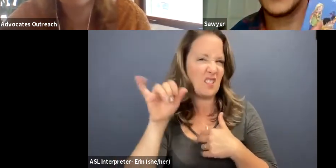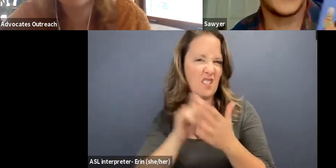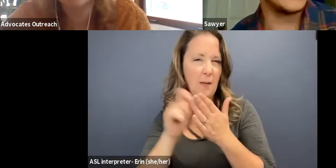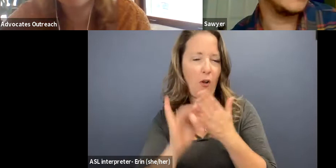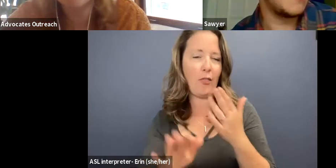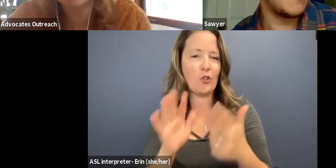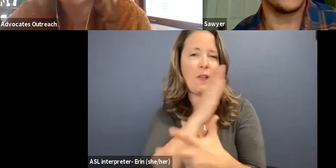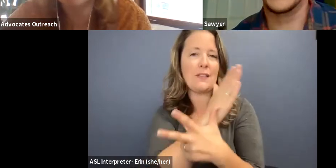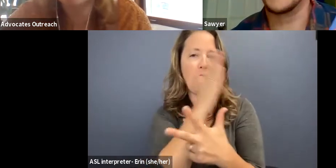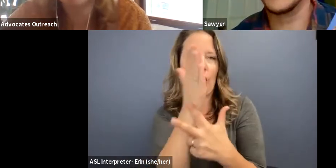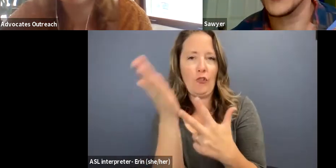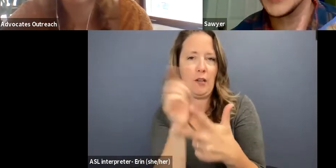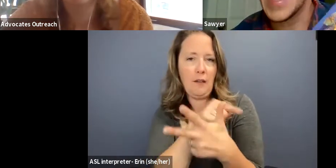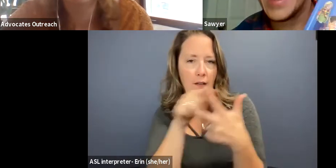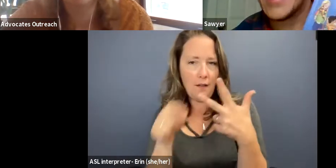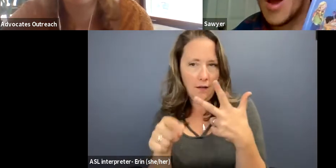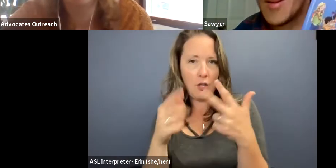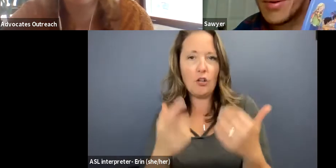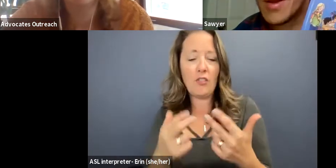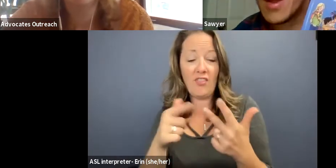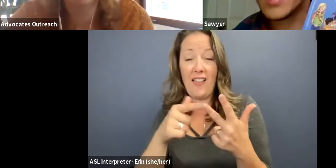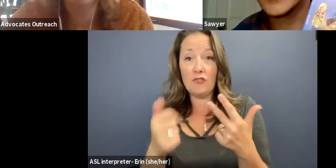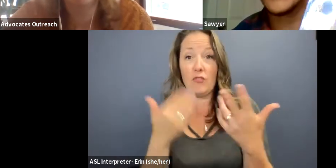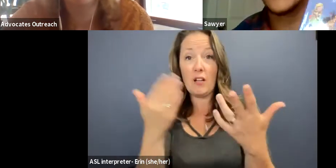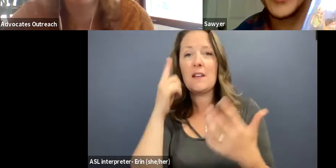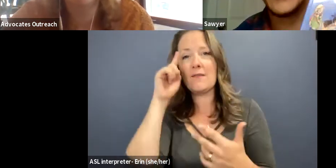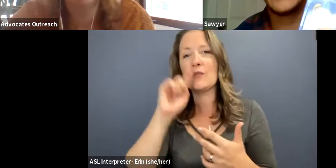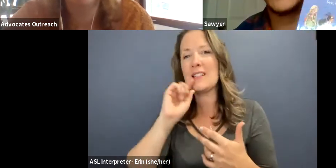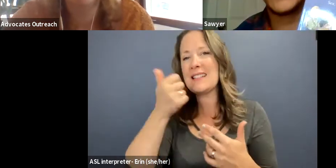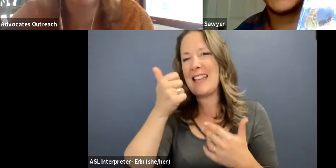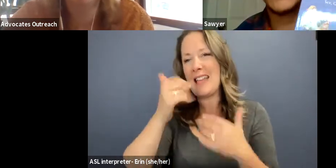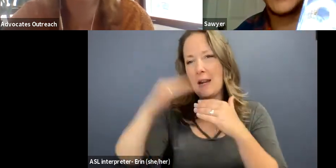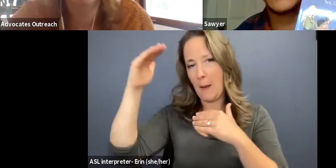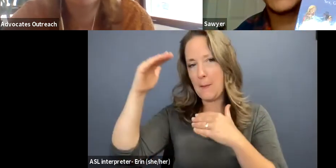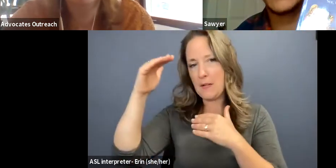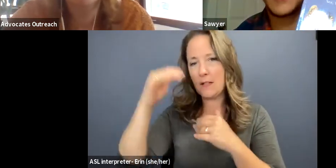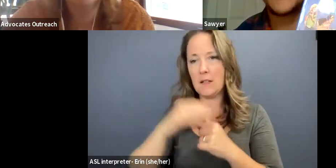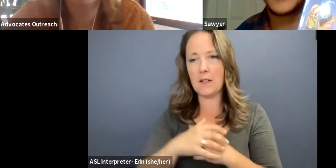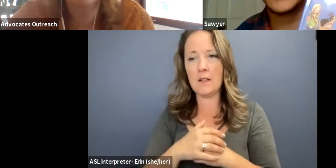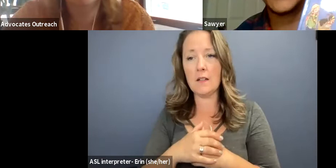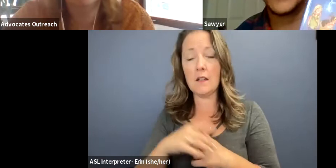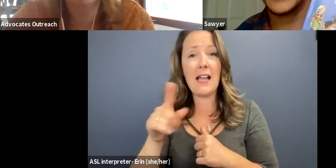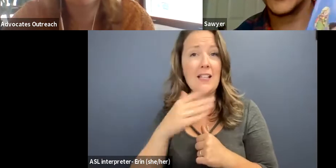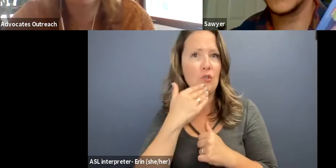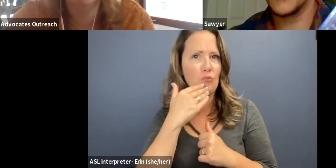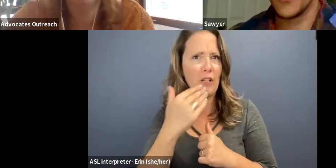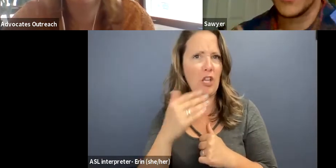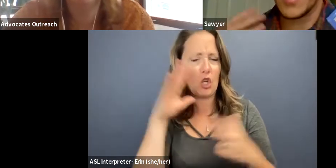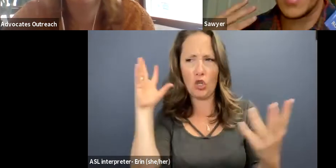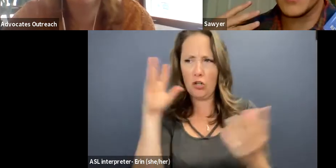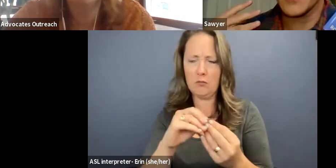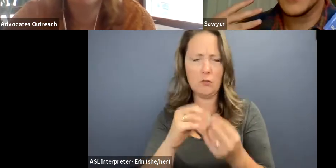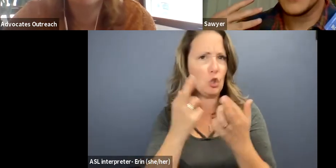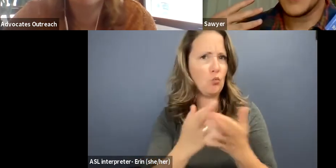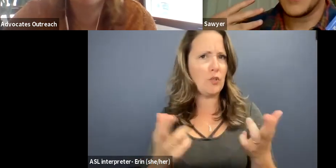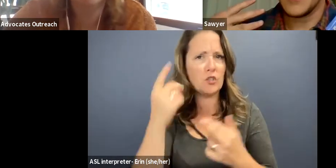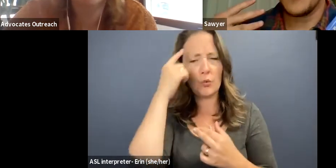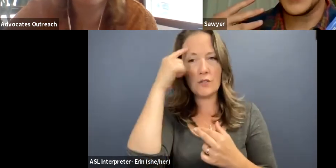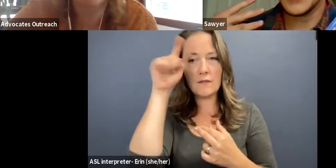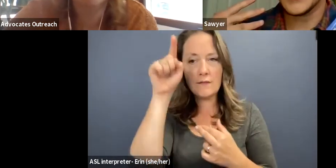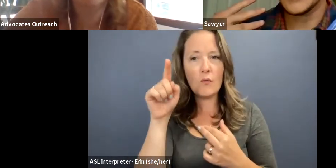these parts and boys have these parts, and kind of like, I'm sure trying to have clarity, it's not as